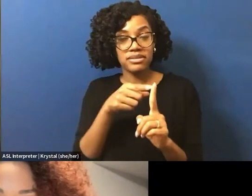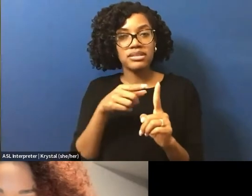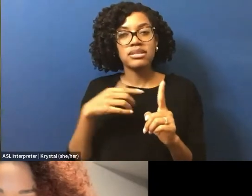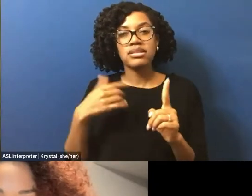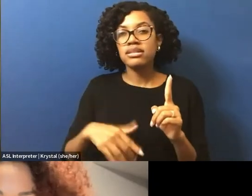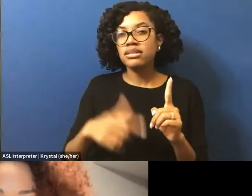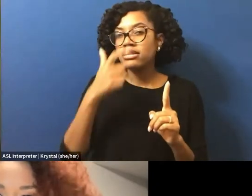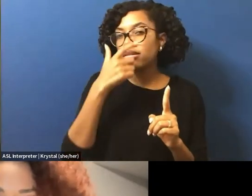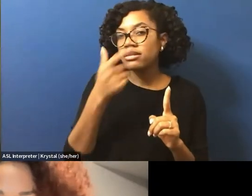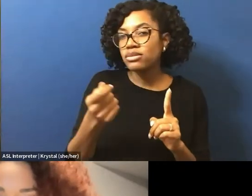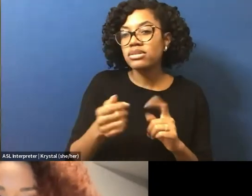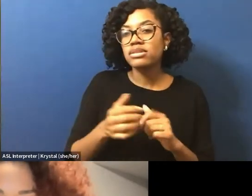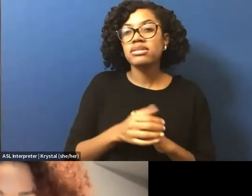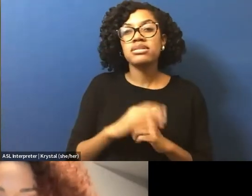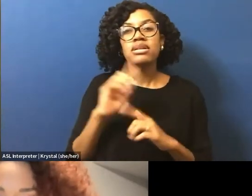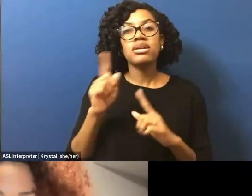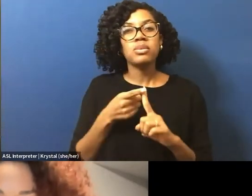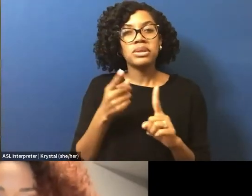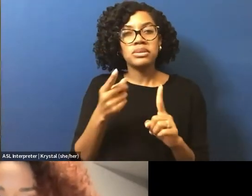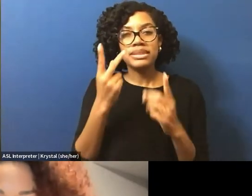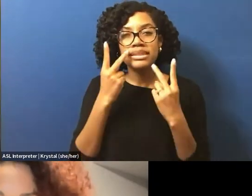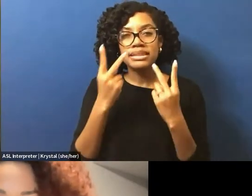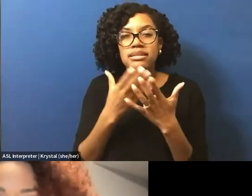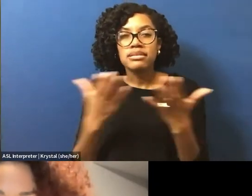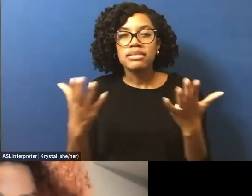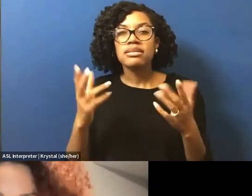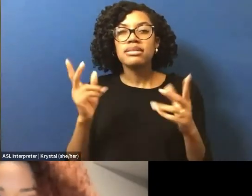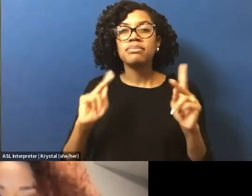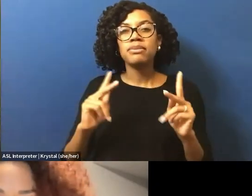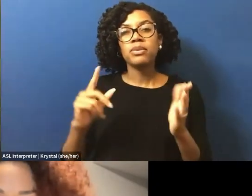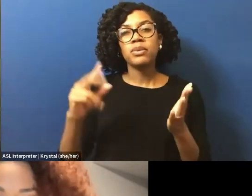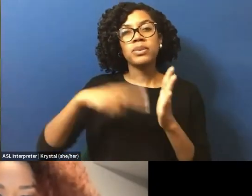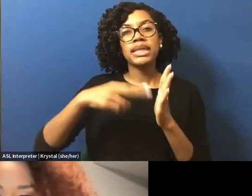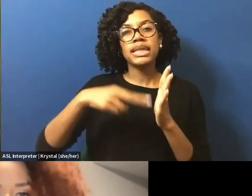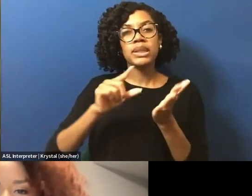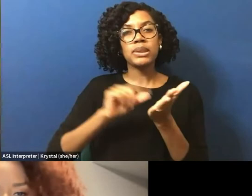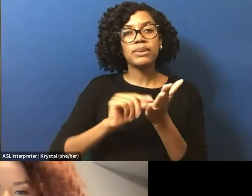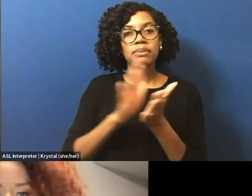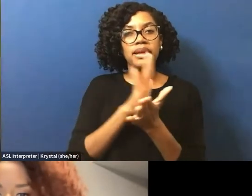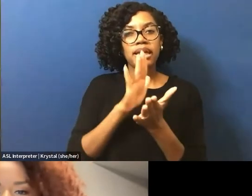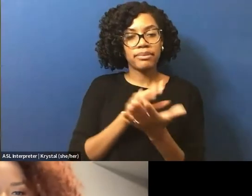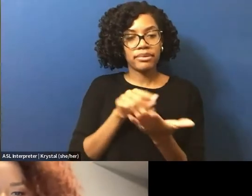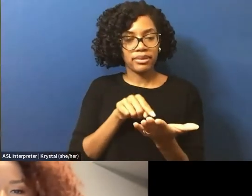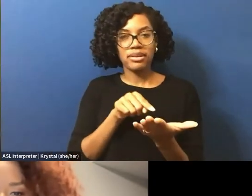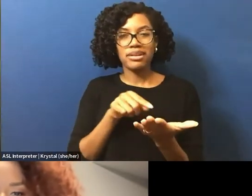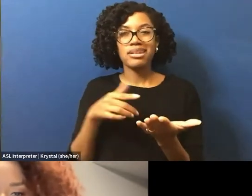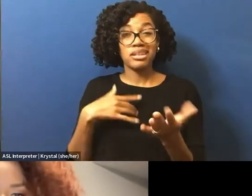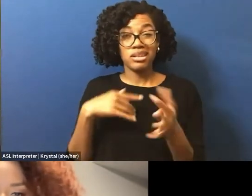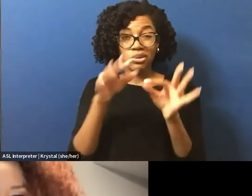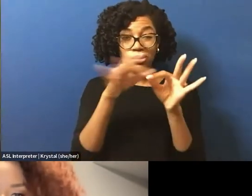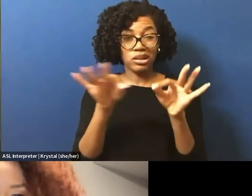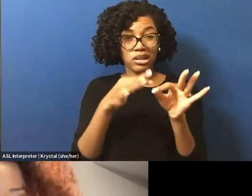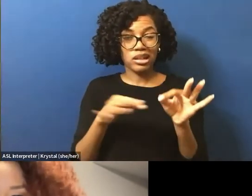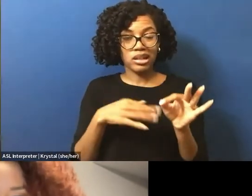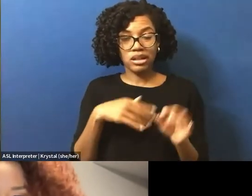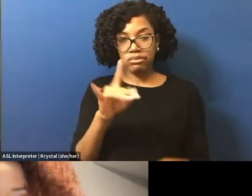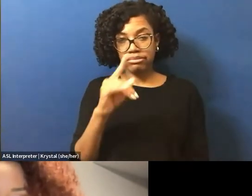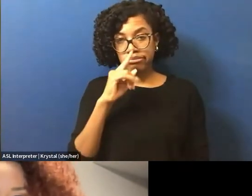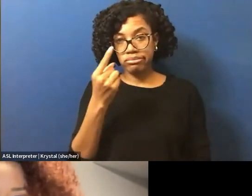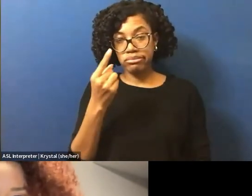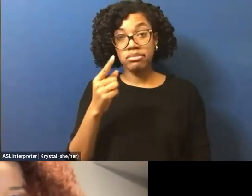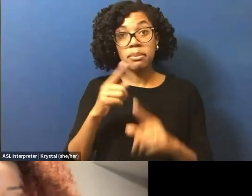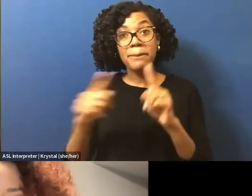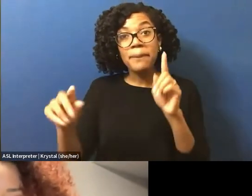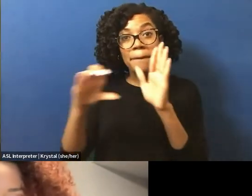kind of captures people's imaginations really instantaneously, it is those beautiful mixed media drawings and figures